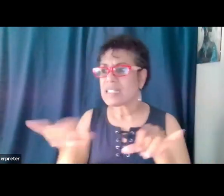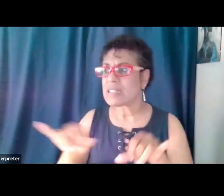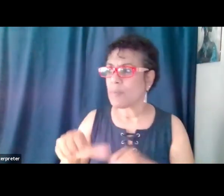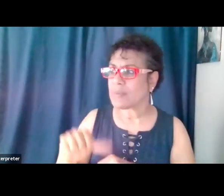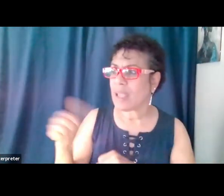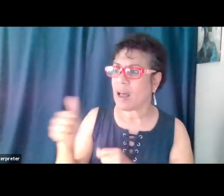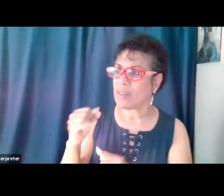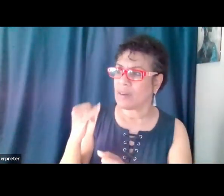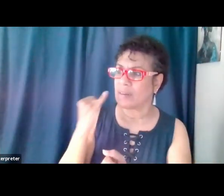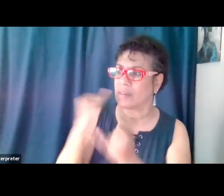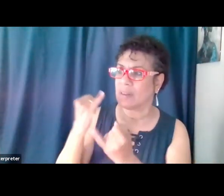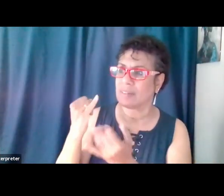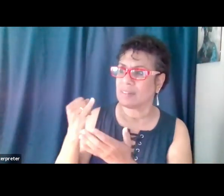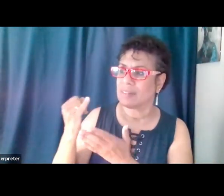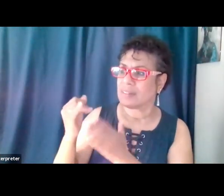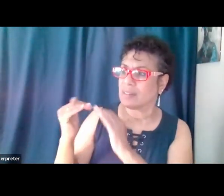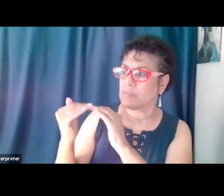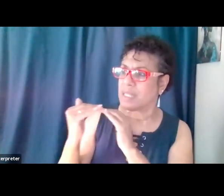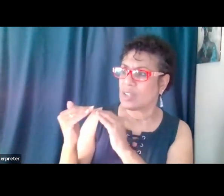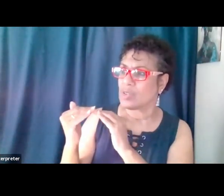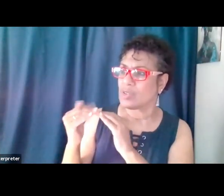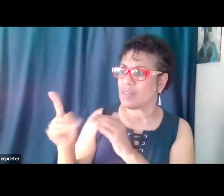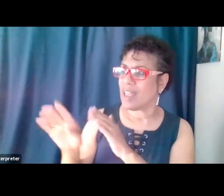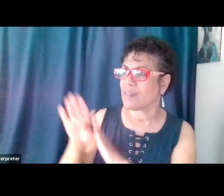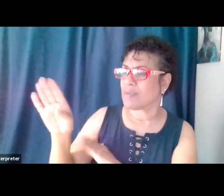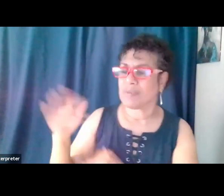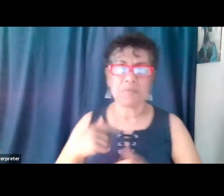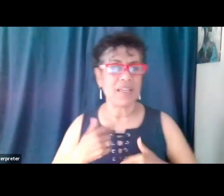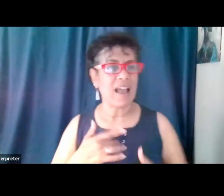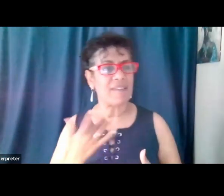colleagues were embracing in the greater Boston area.